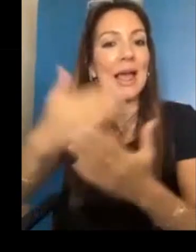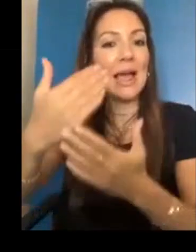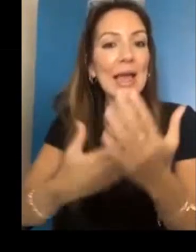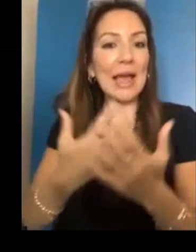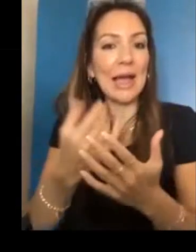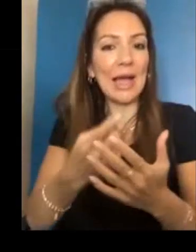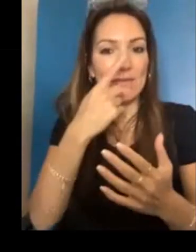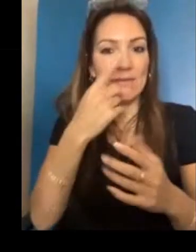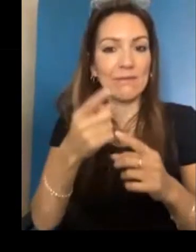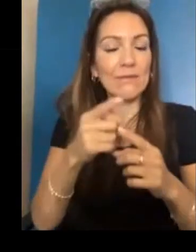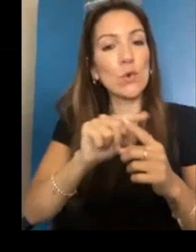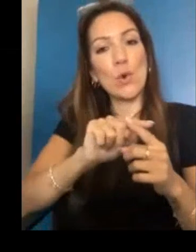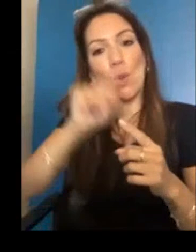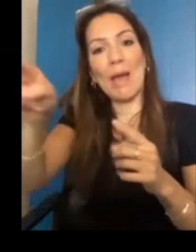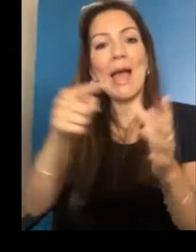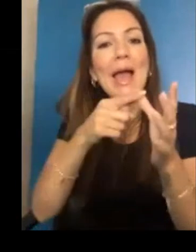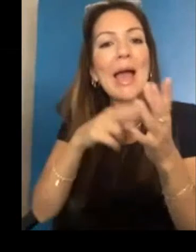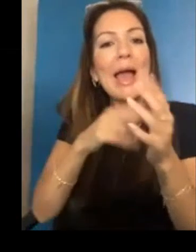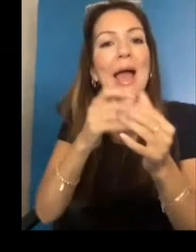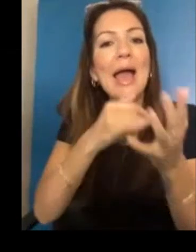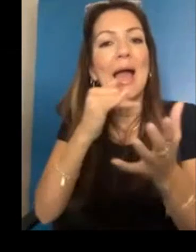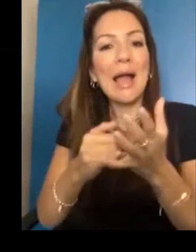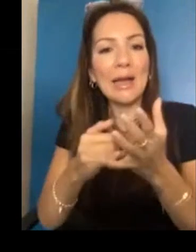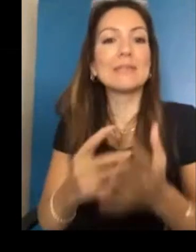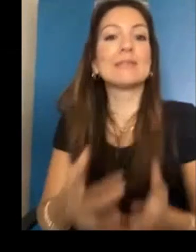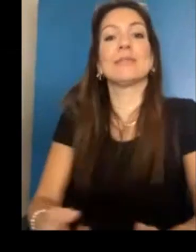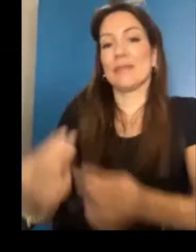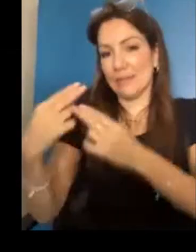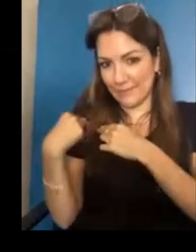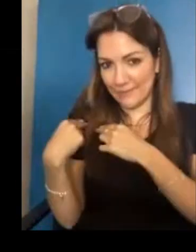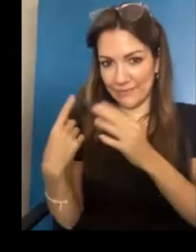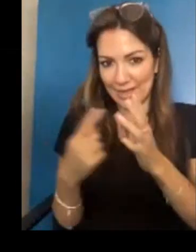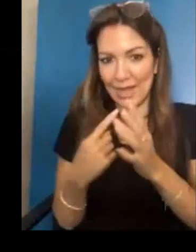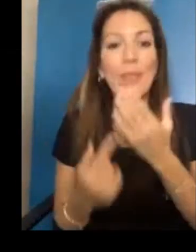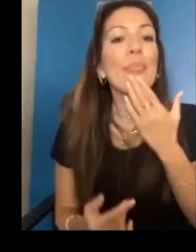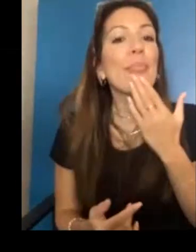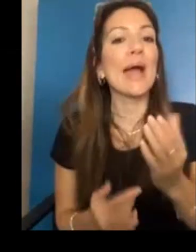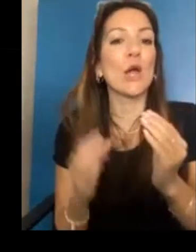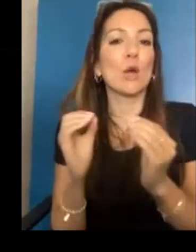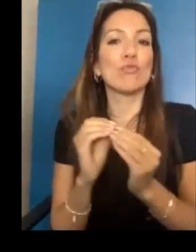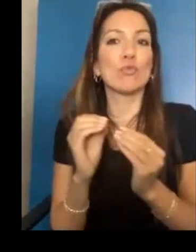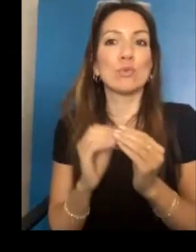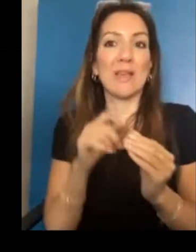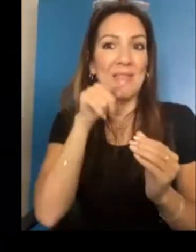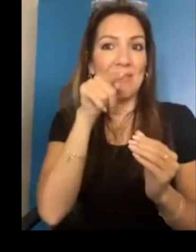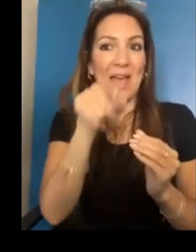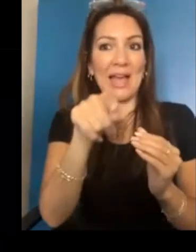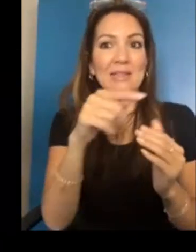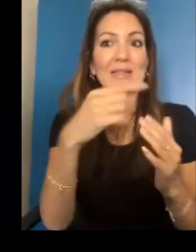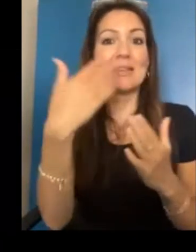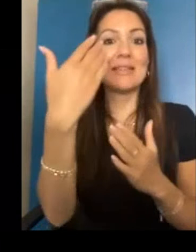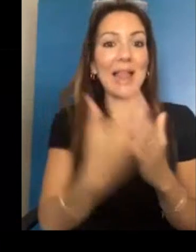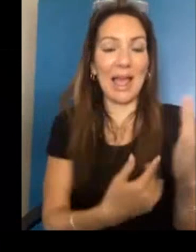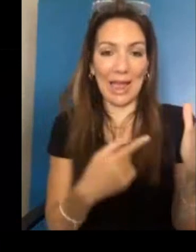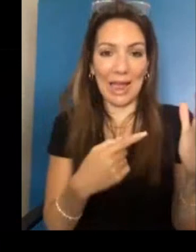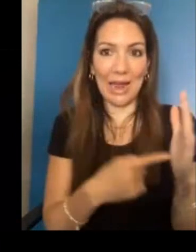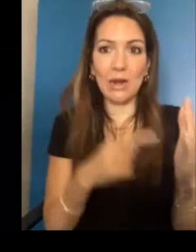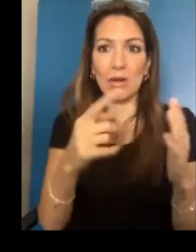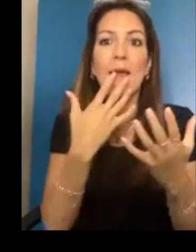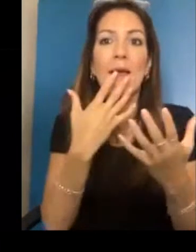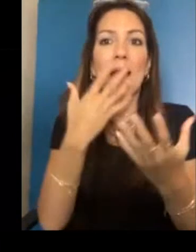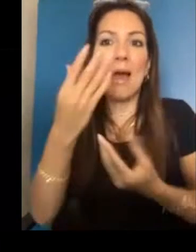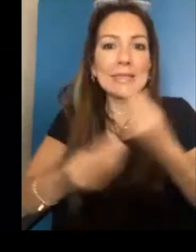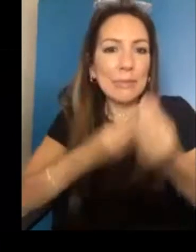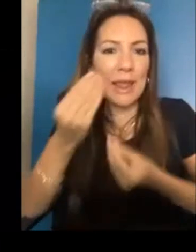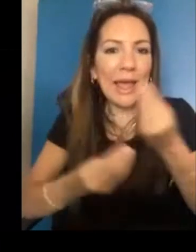And back over to Angus. That's back to me at this point. Thanks, Bruce. This slide just explains a bit about